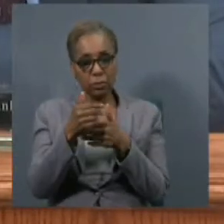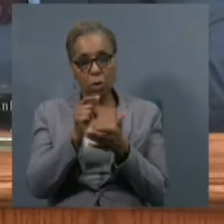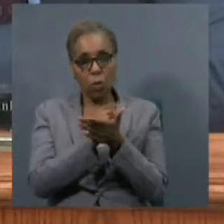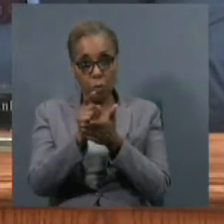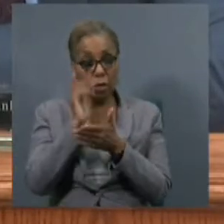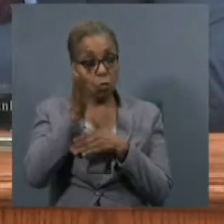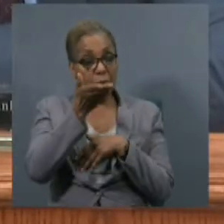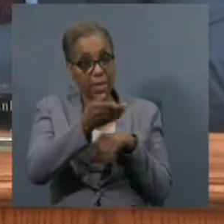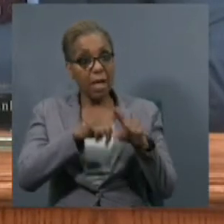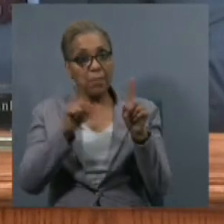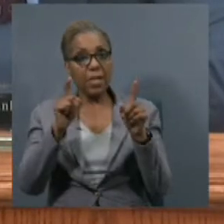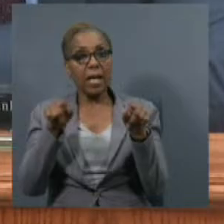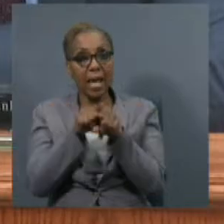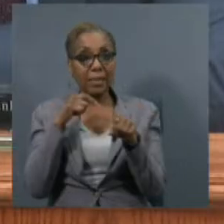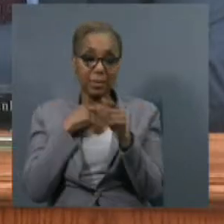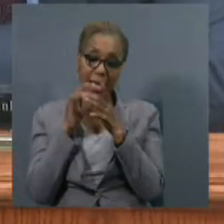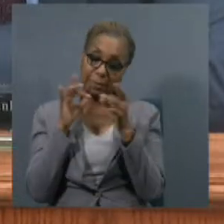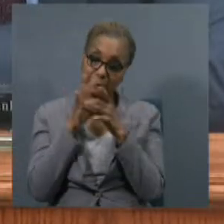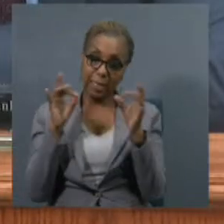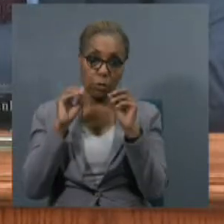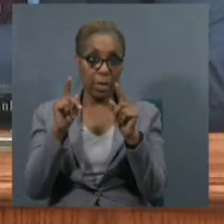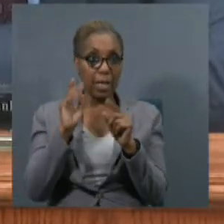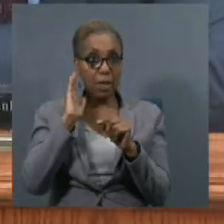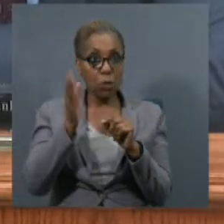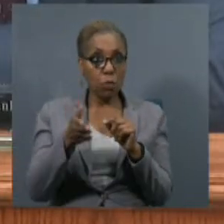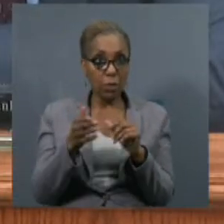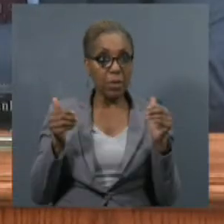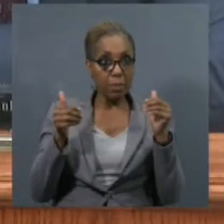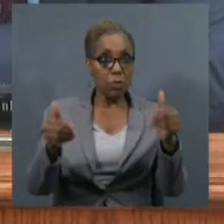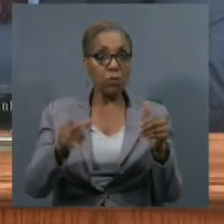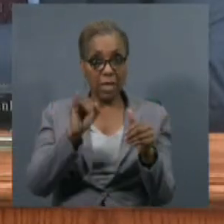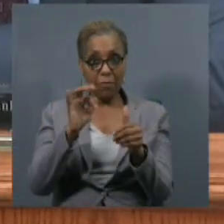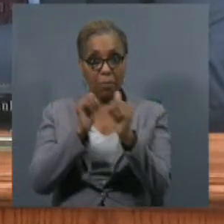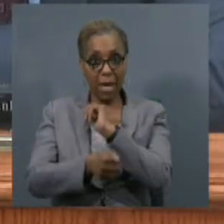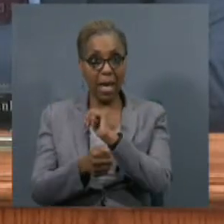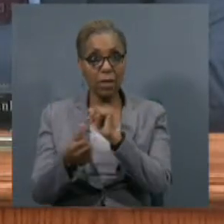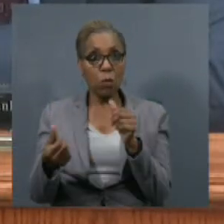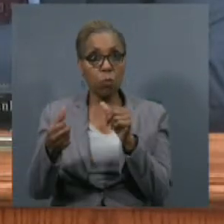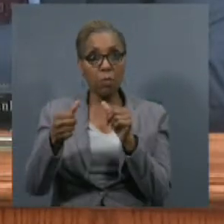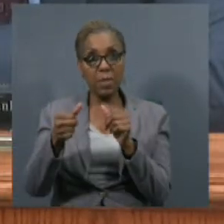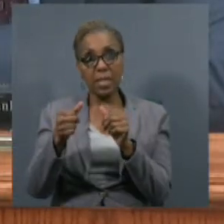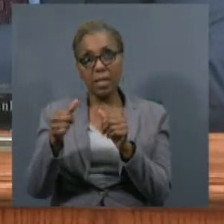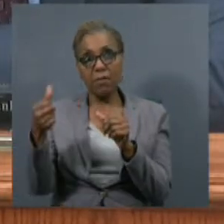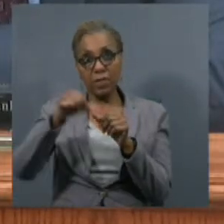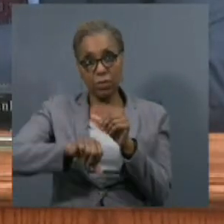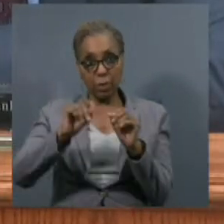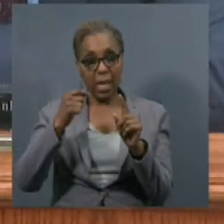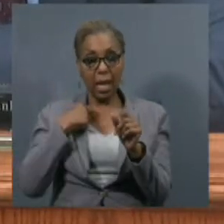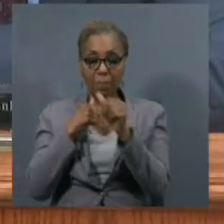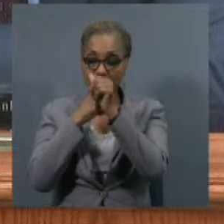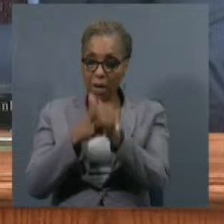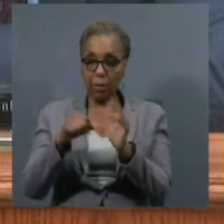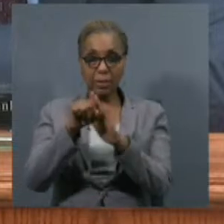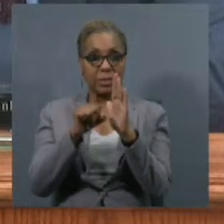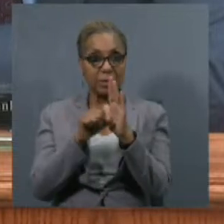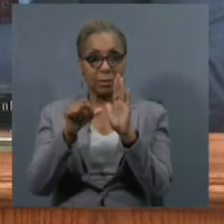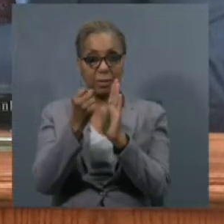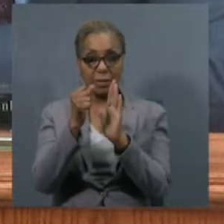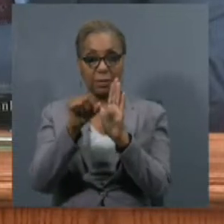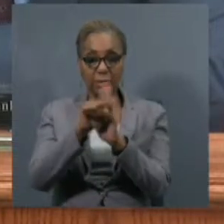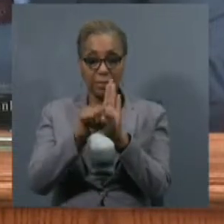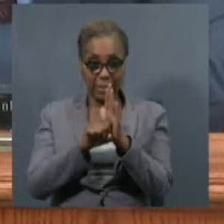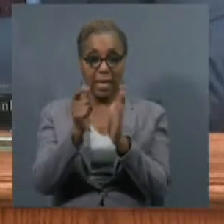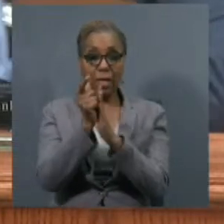there. But as I shared, it will be moot, and if it was passed, it will be vetoed. And I'm following the state law, and I'm following our